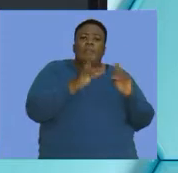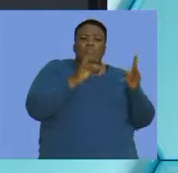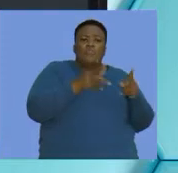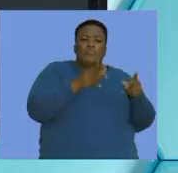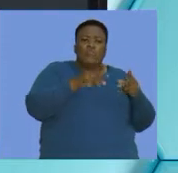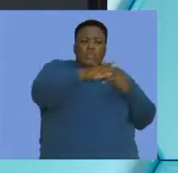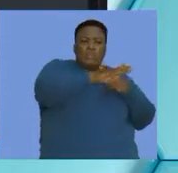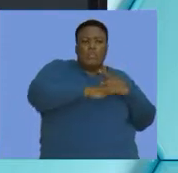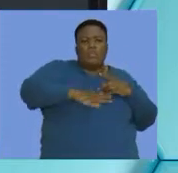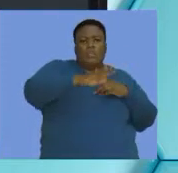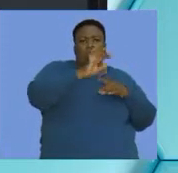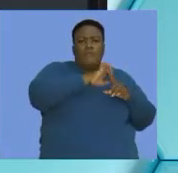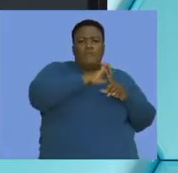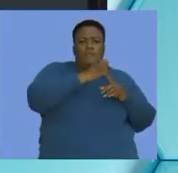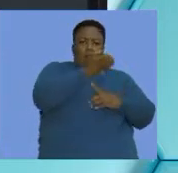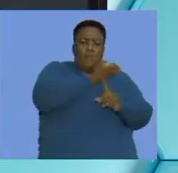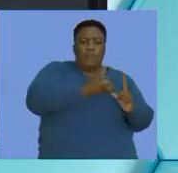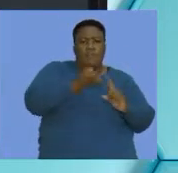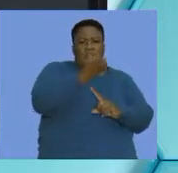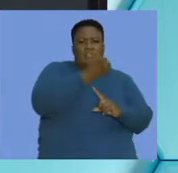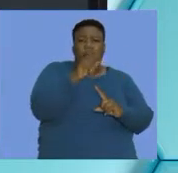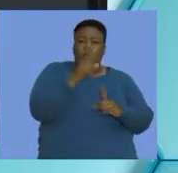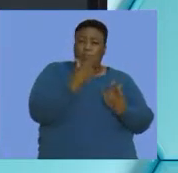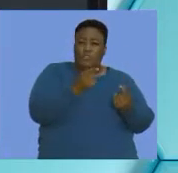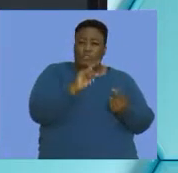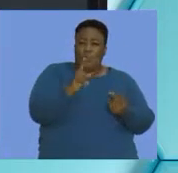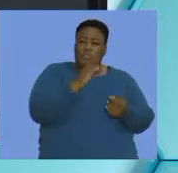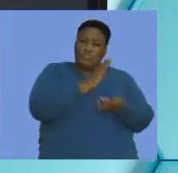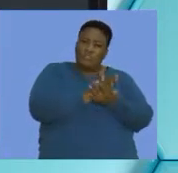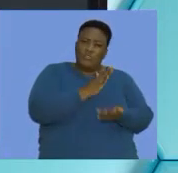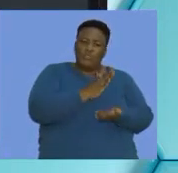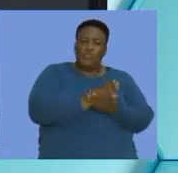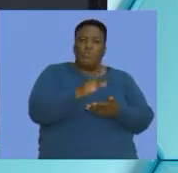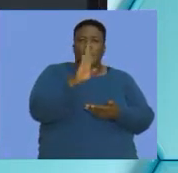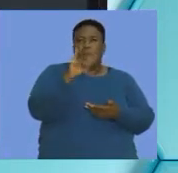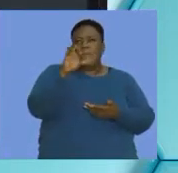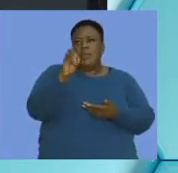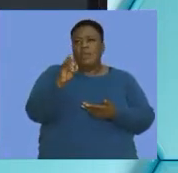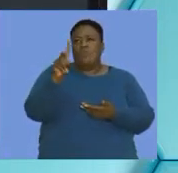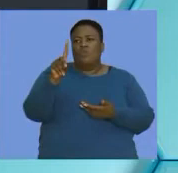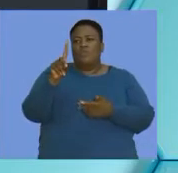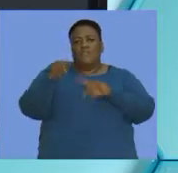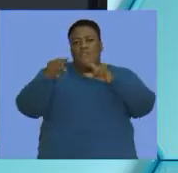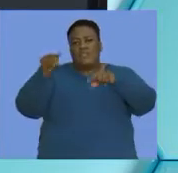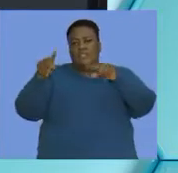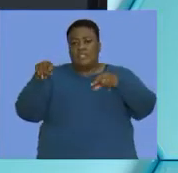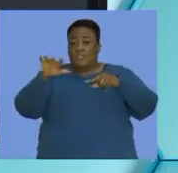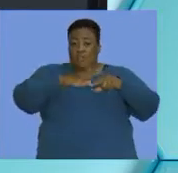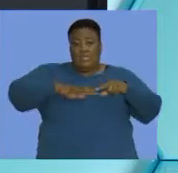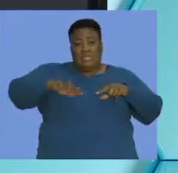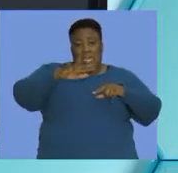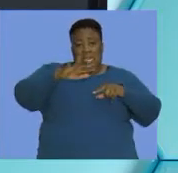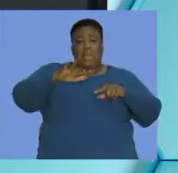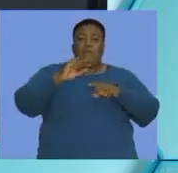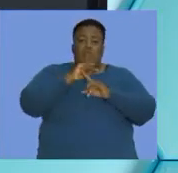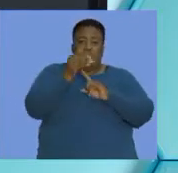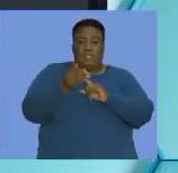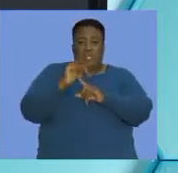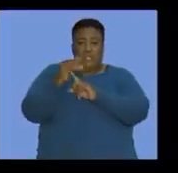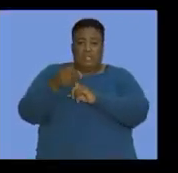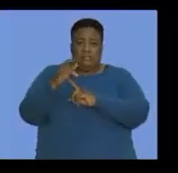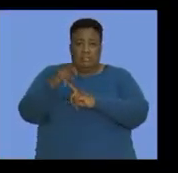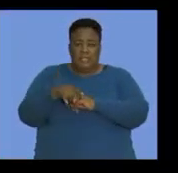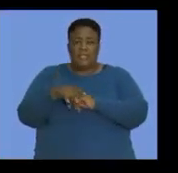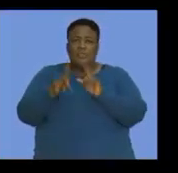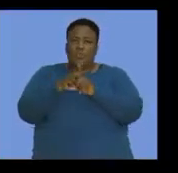natural aesthetics of these environments. All that is done to ensure that the biodiversity of these areas are protected. We